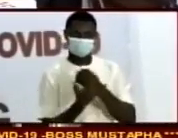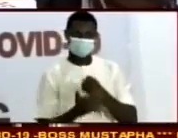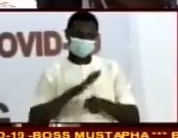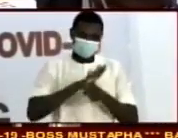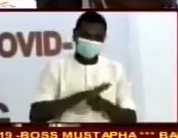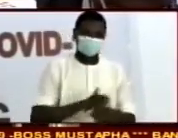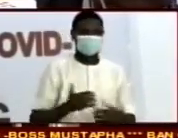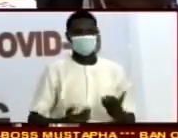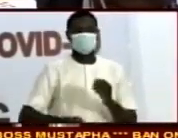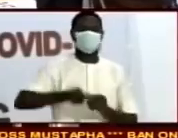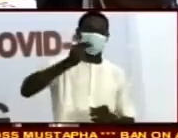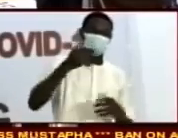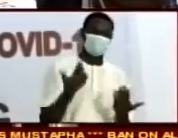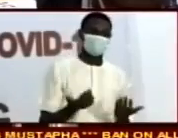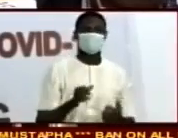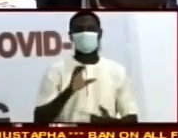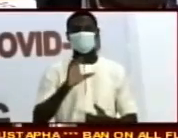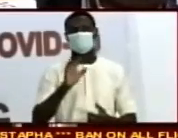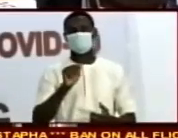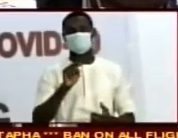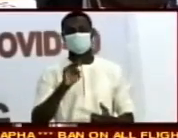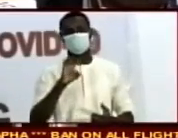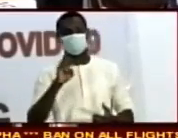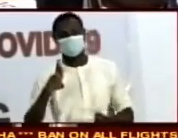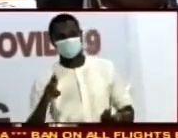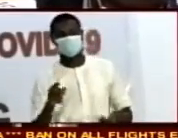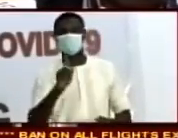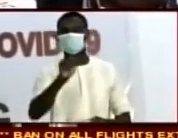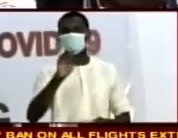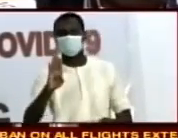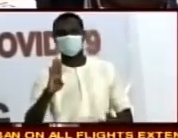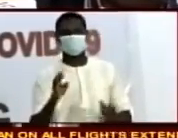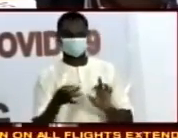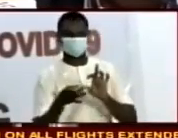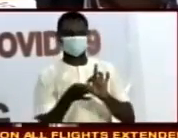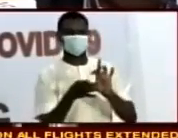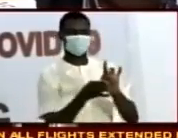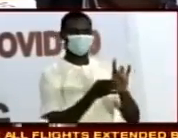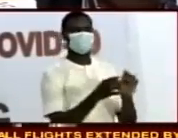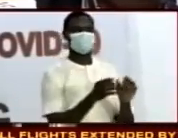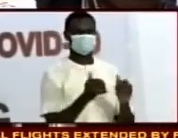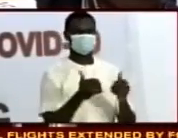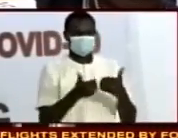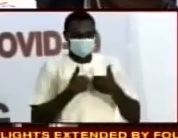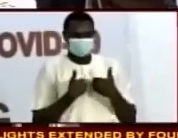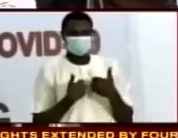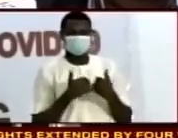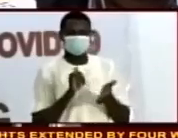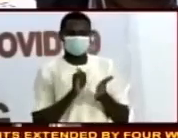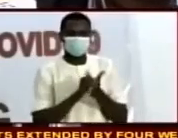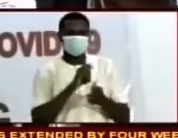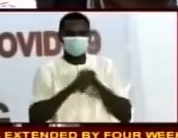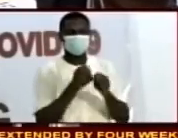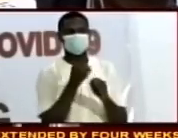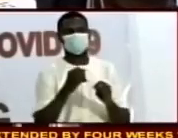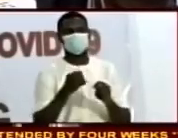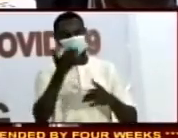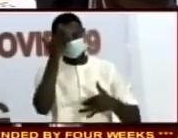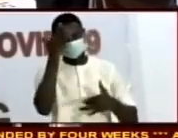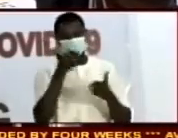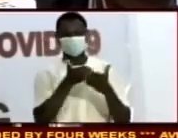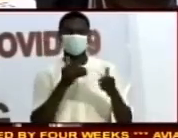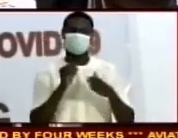other diseases like TB and so on. So they are connected to underlying or age, people who are not able